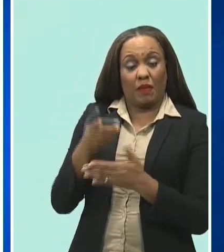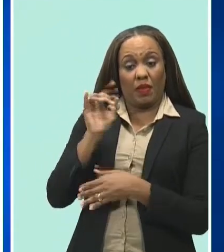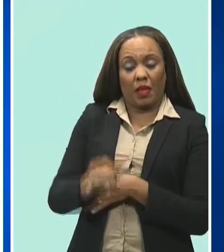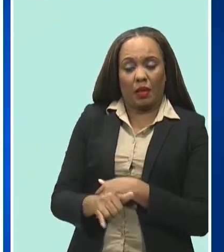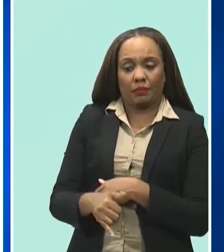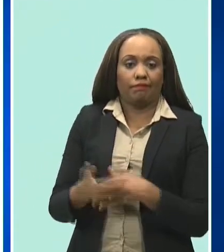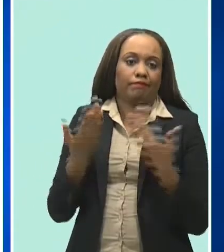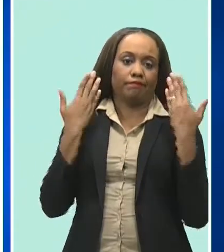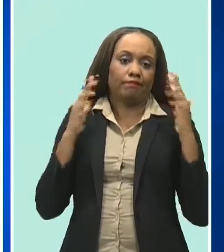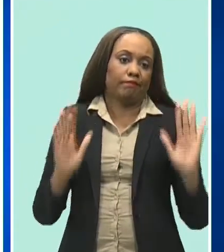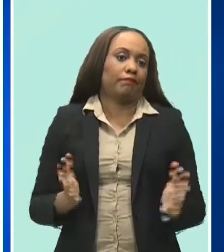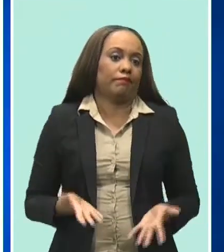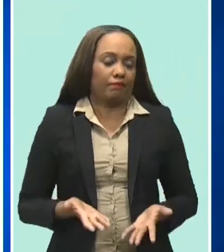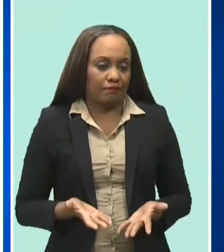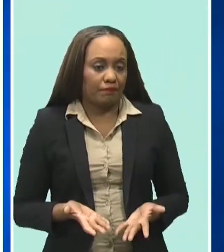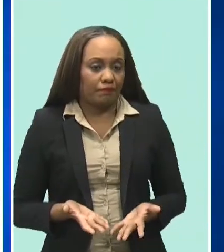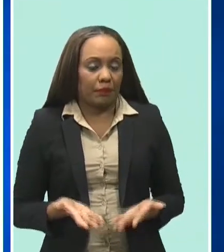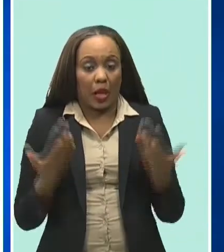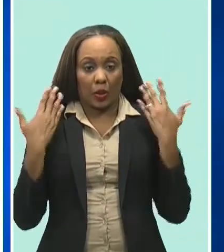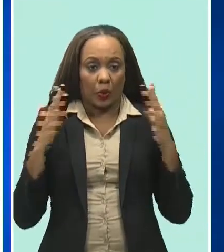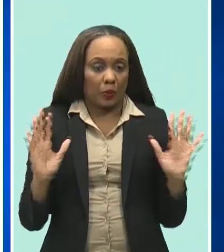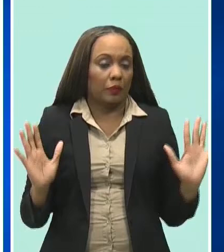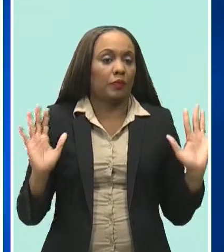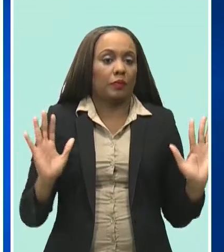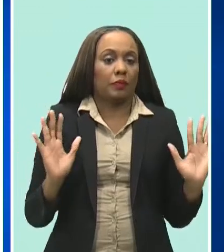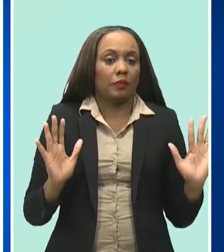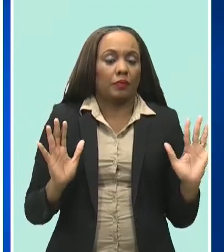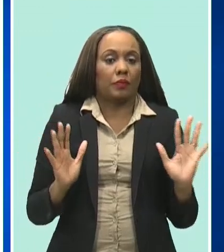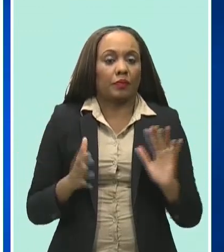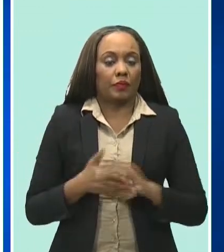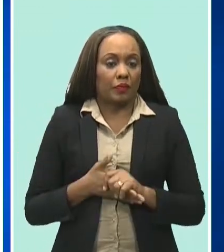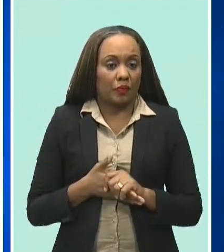who knows? It could be that it could be through